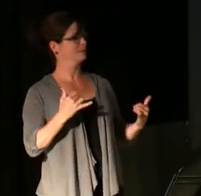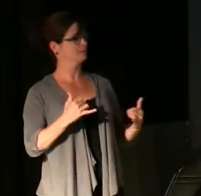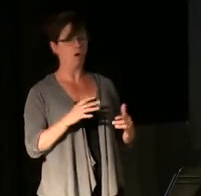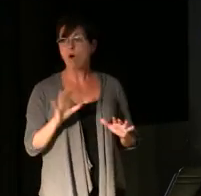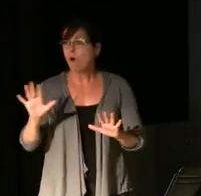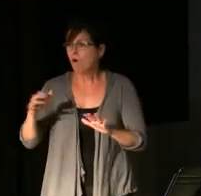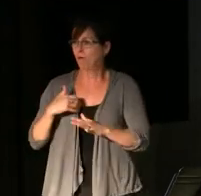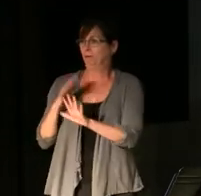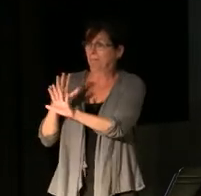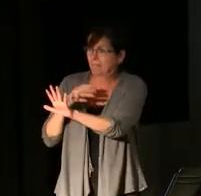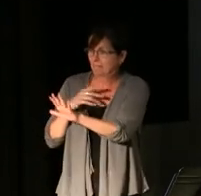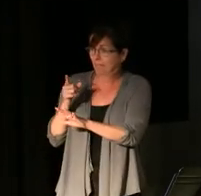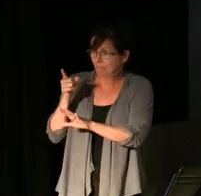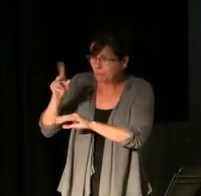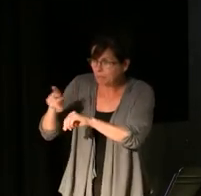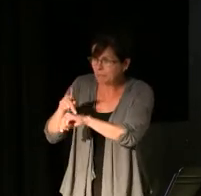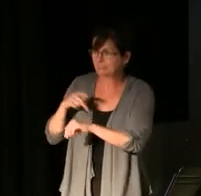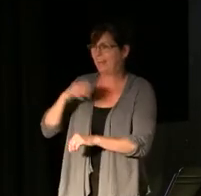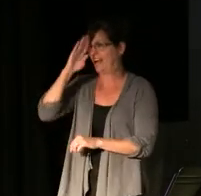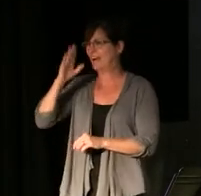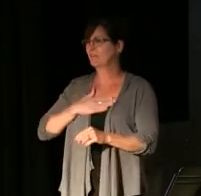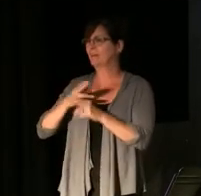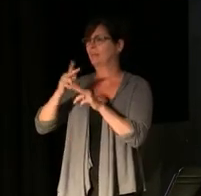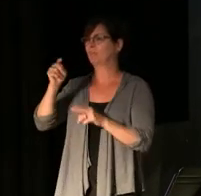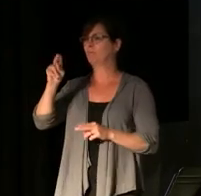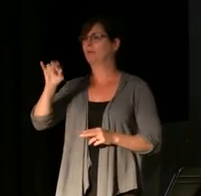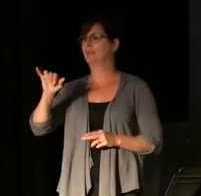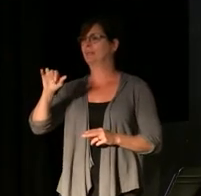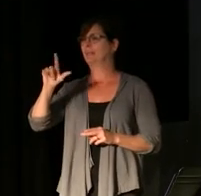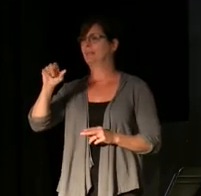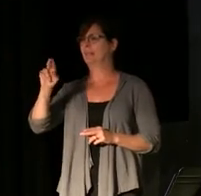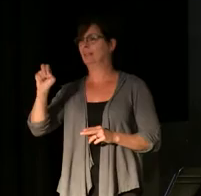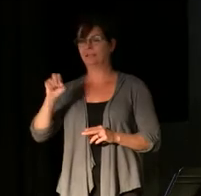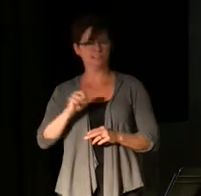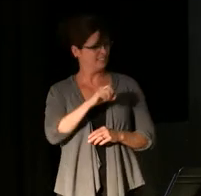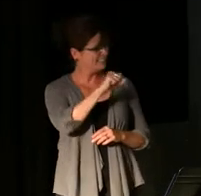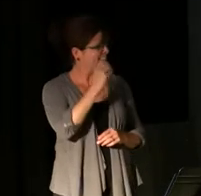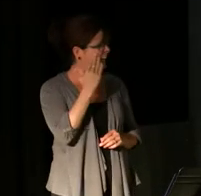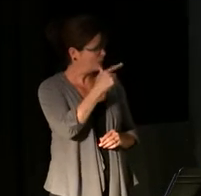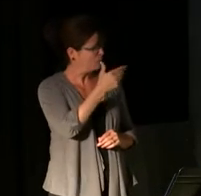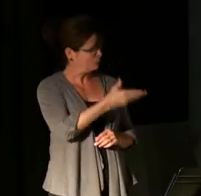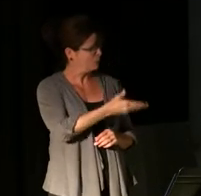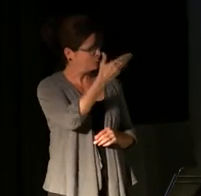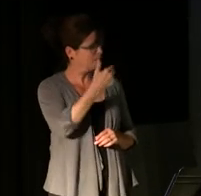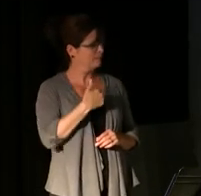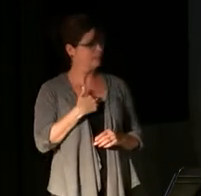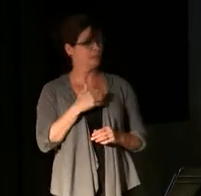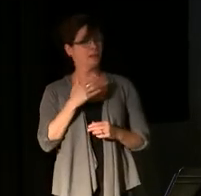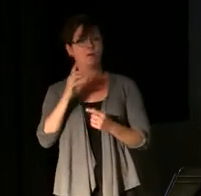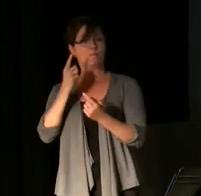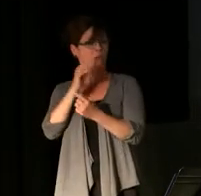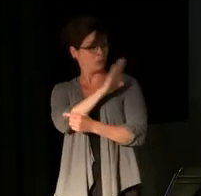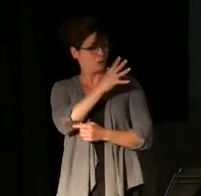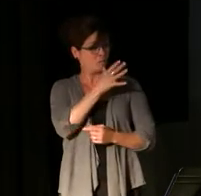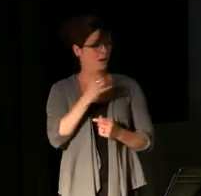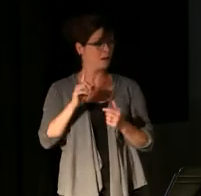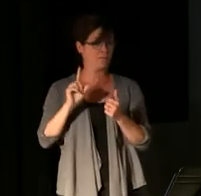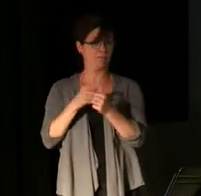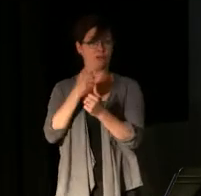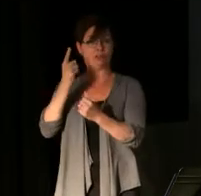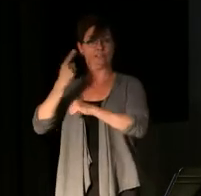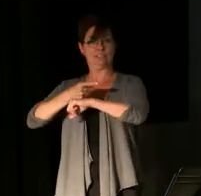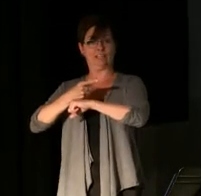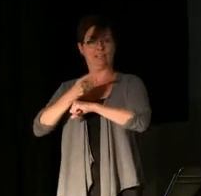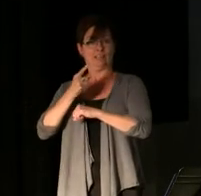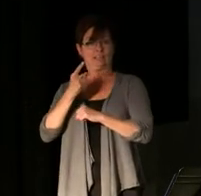Oh, you're the principal. Hi, I'm Penny Lane. Yes, I know who you are. Your mom and I met the day you